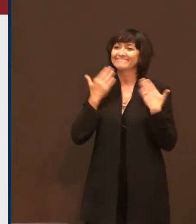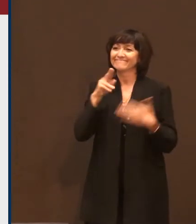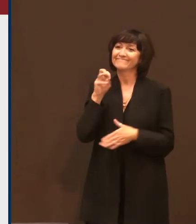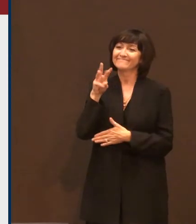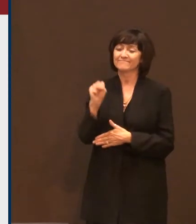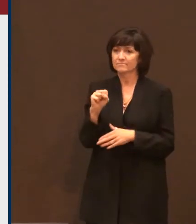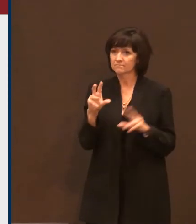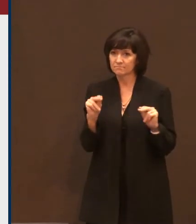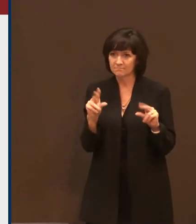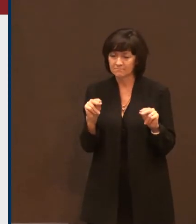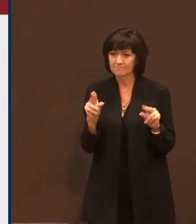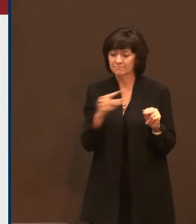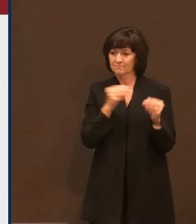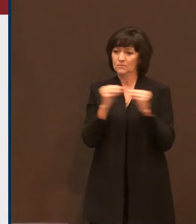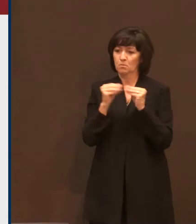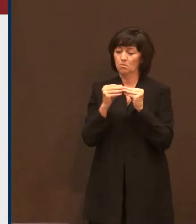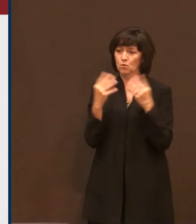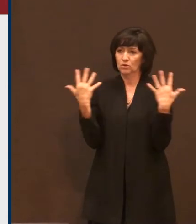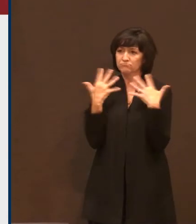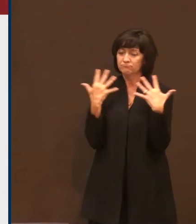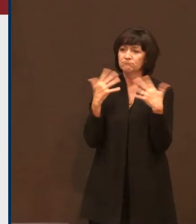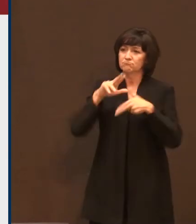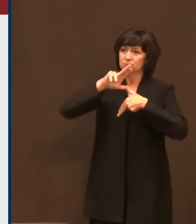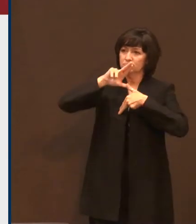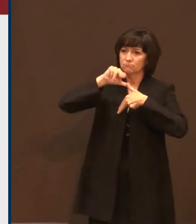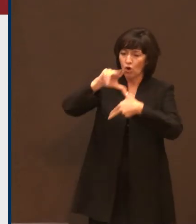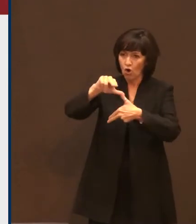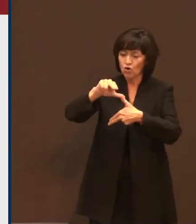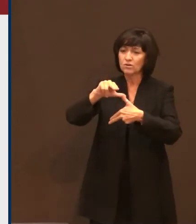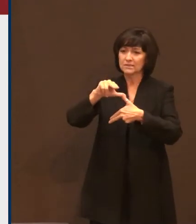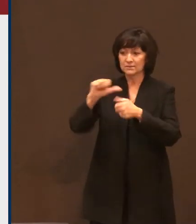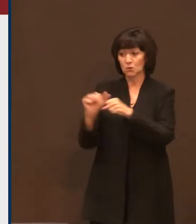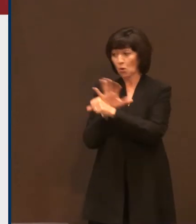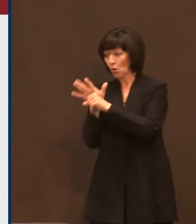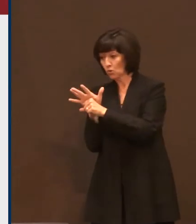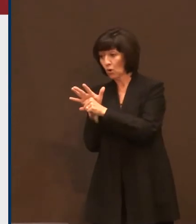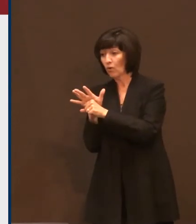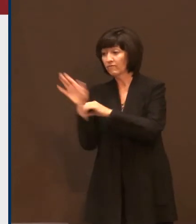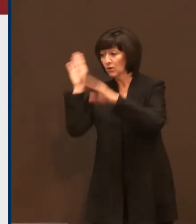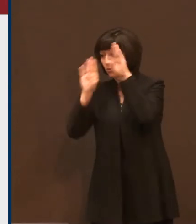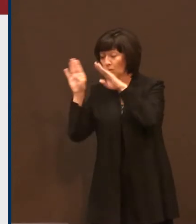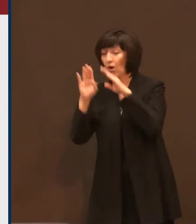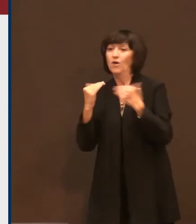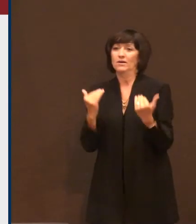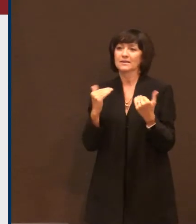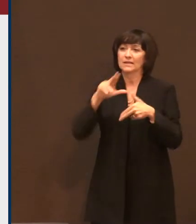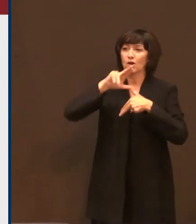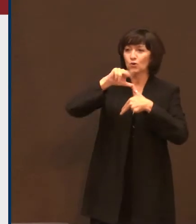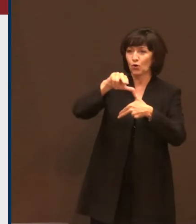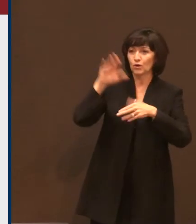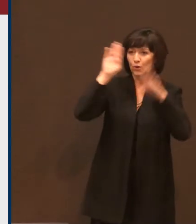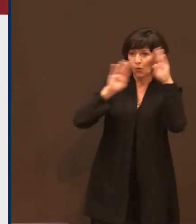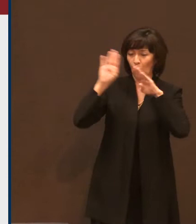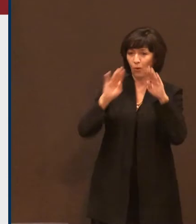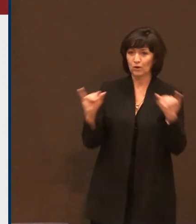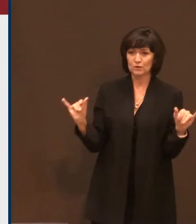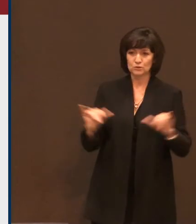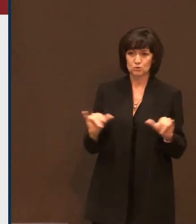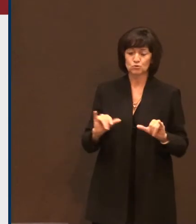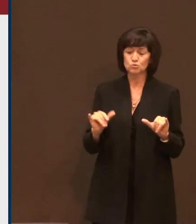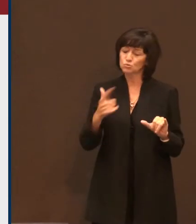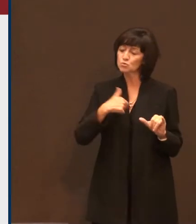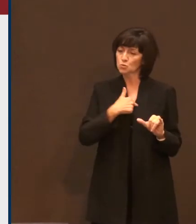COVID-19 pandemic? It's also hurricane season coming up, and we'll be ready. We'll be ready because of you and your